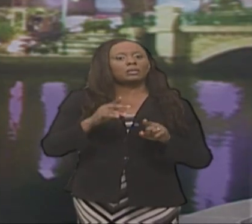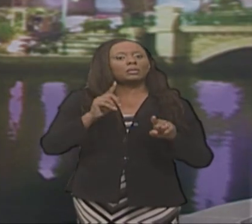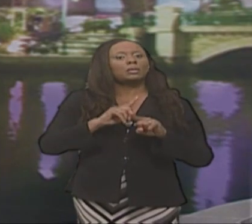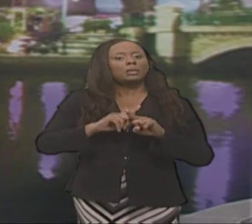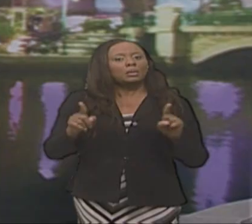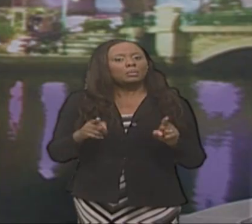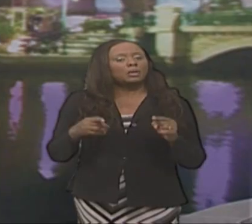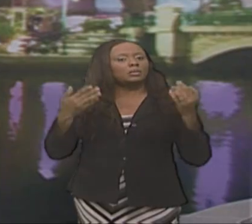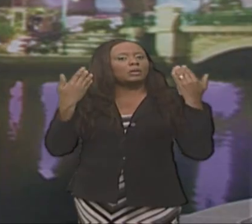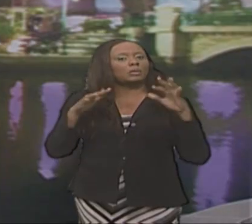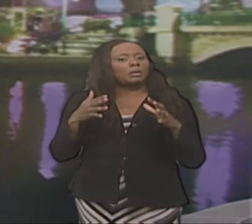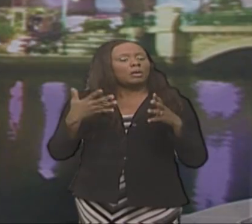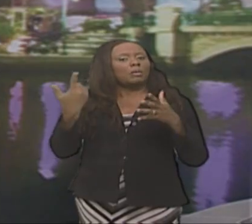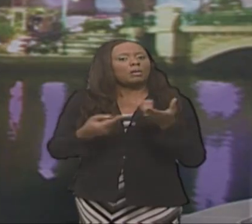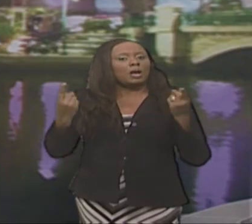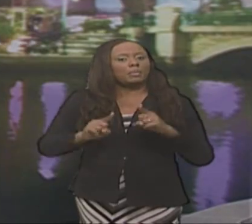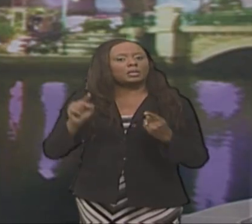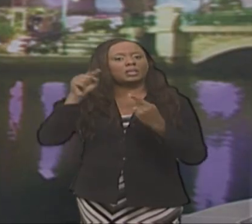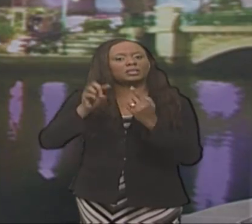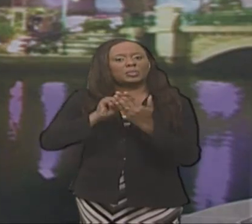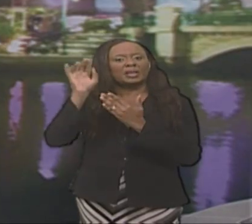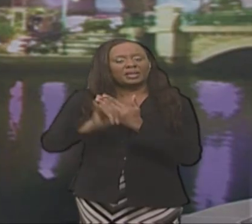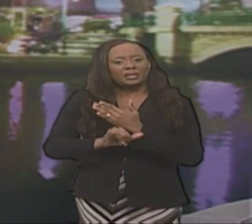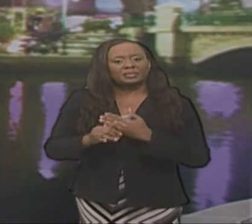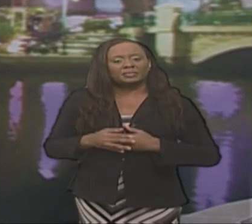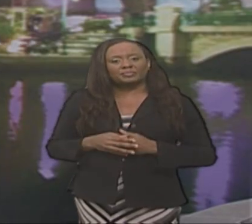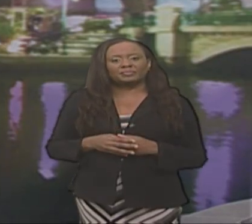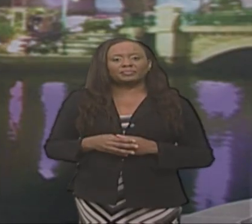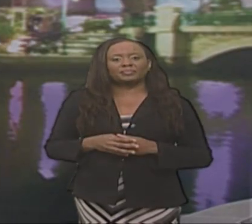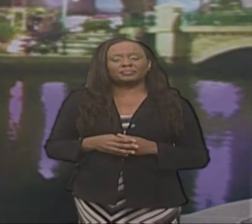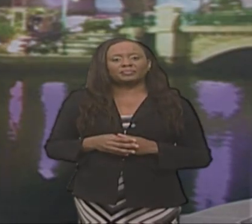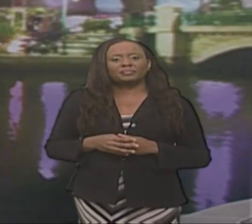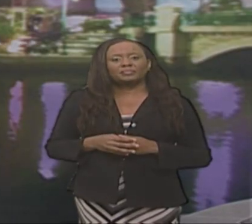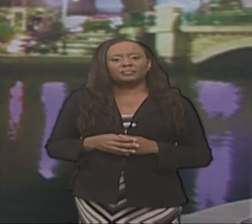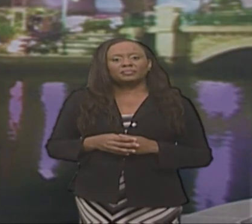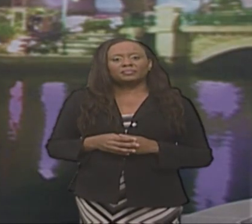what those kicks will cost her until May. Michelle Arthur reports.